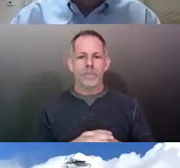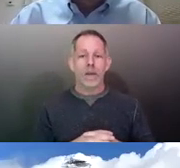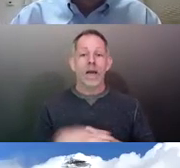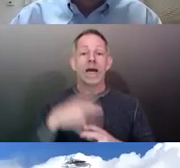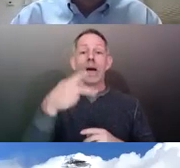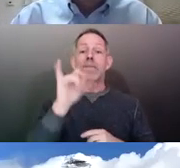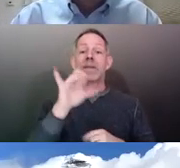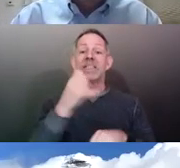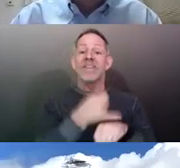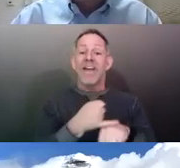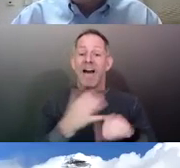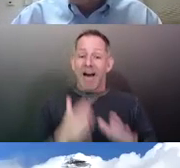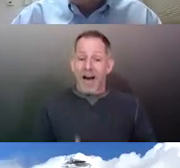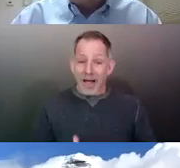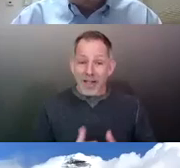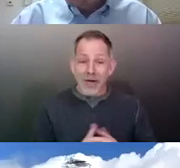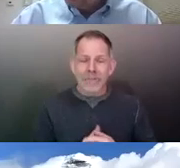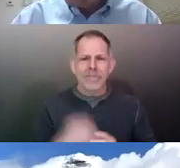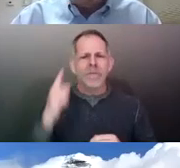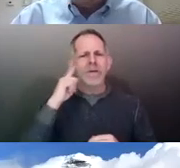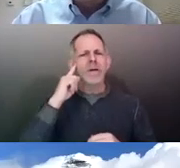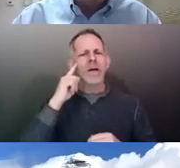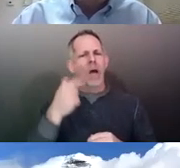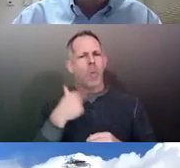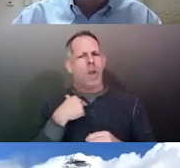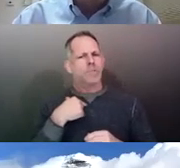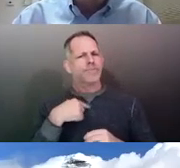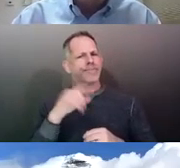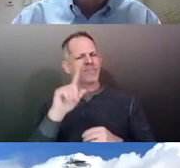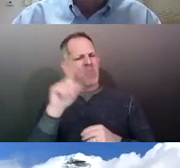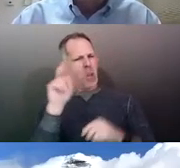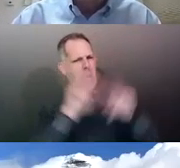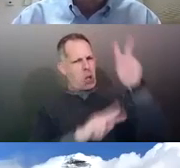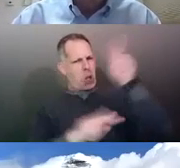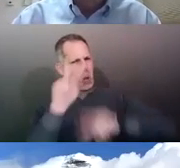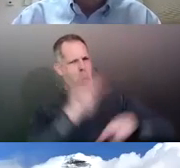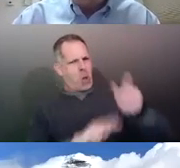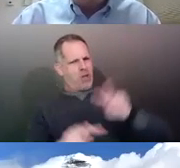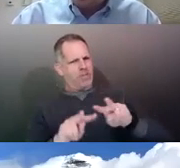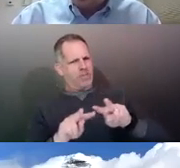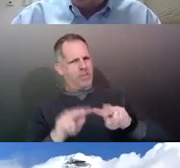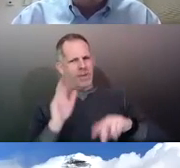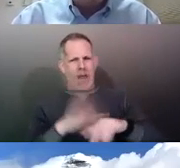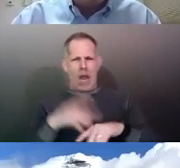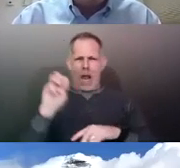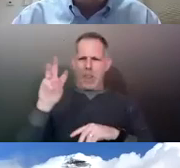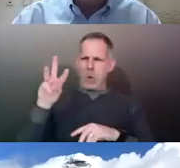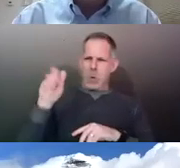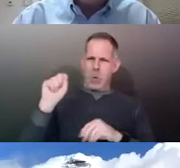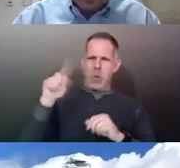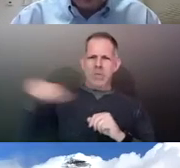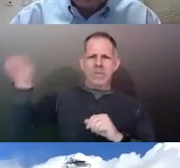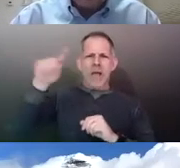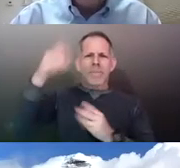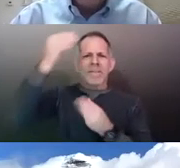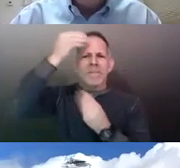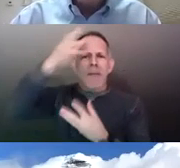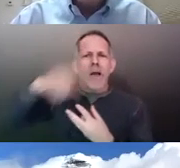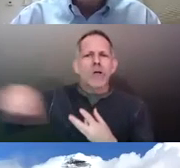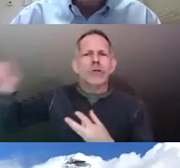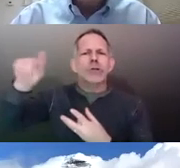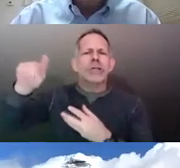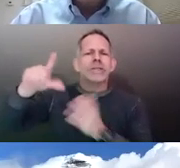of, because if you see in the news and in some reported scientific literature that death rates, and they are,